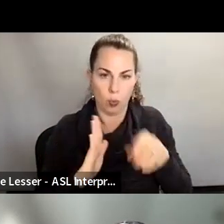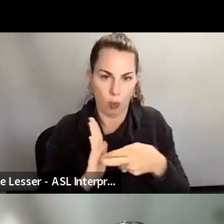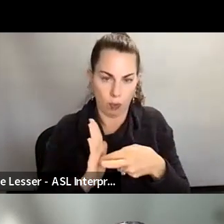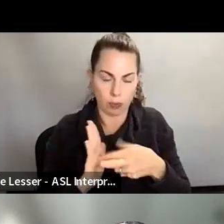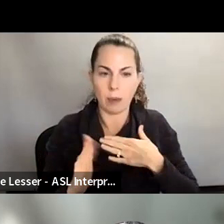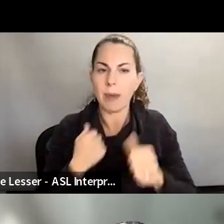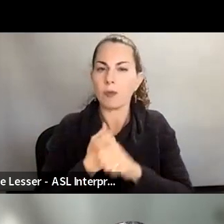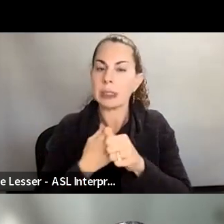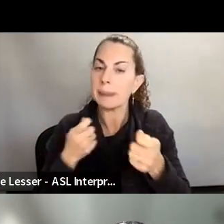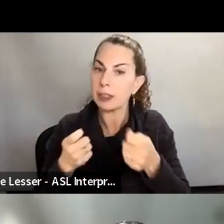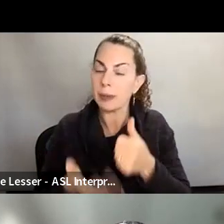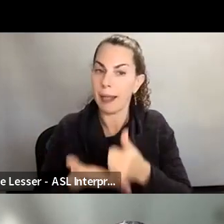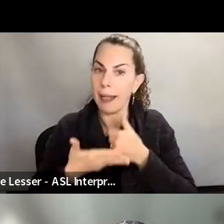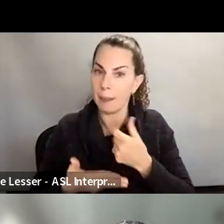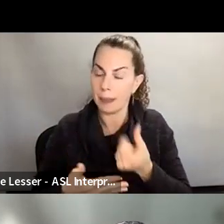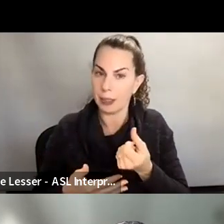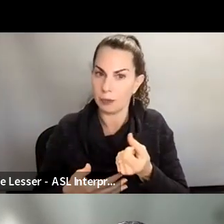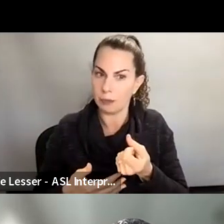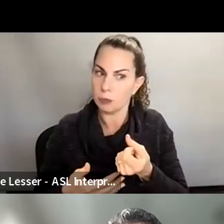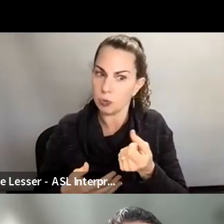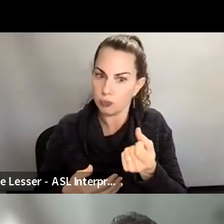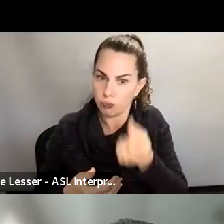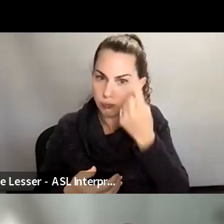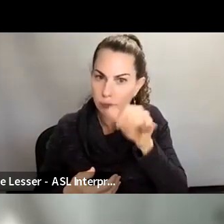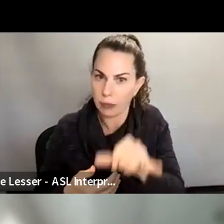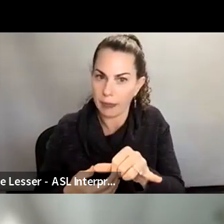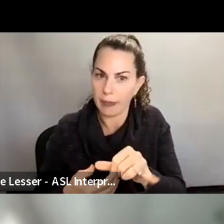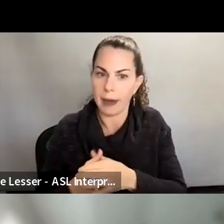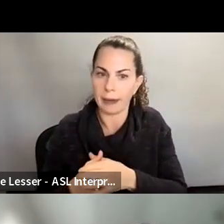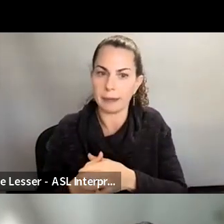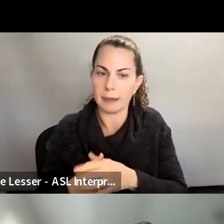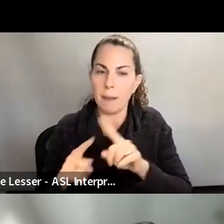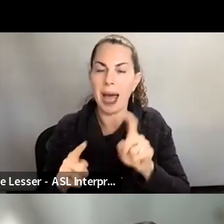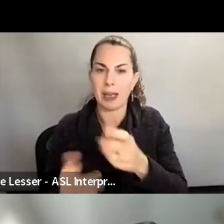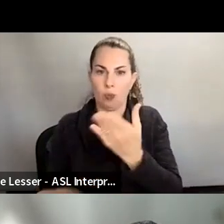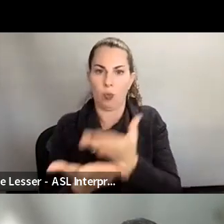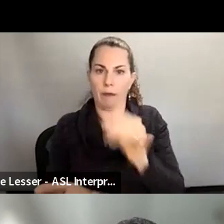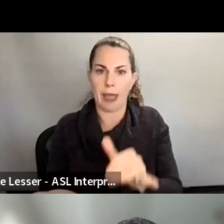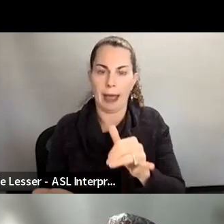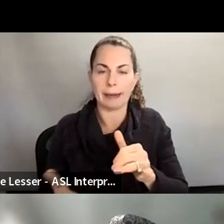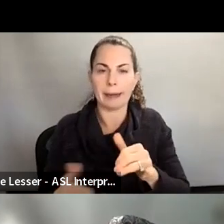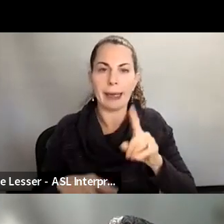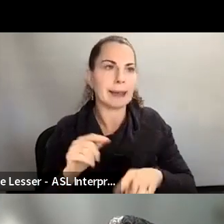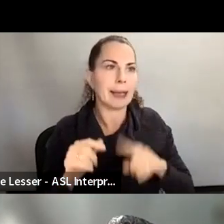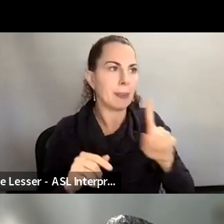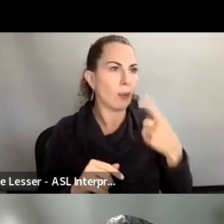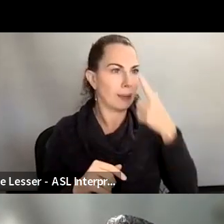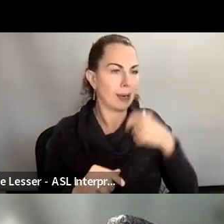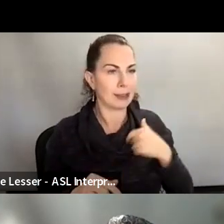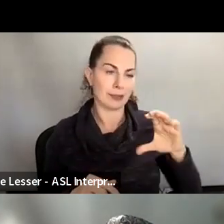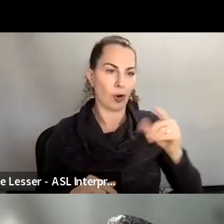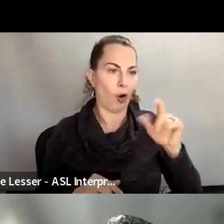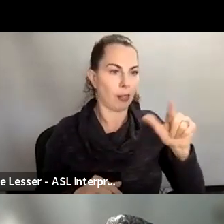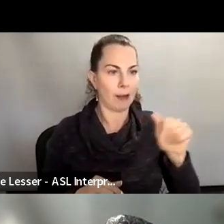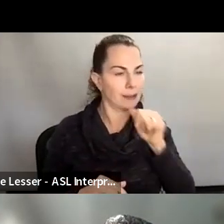me to secure that as best as I could, but I had to prove it. Couldn't just because Carla doesn't like it. I had to prove my